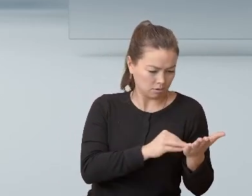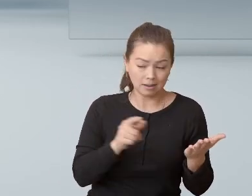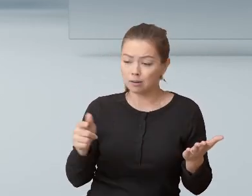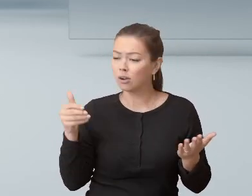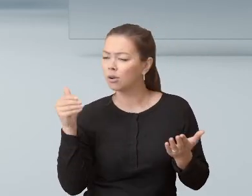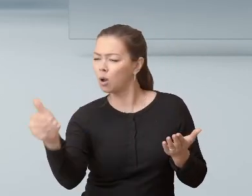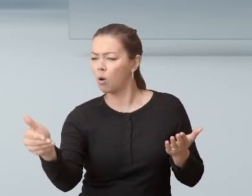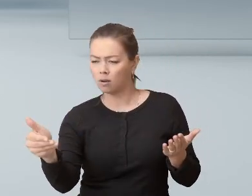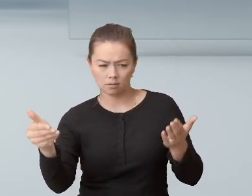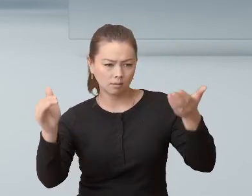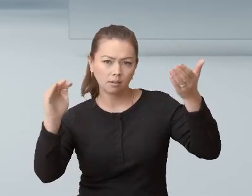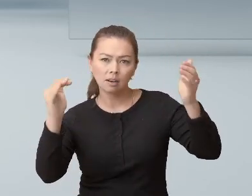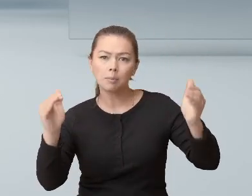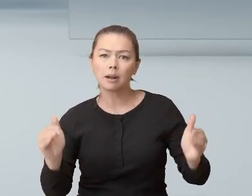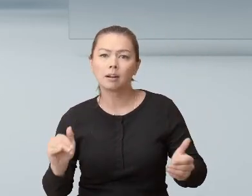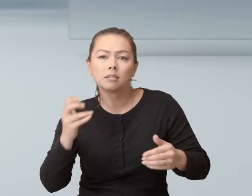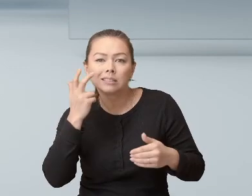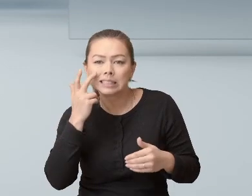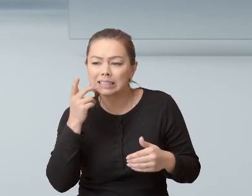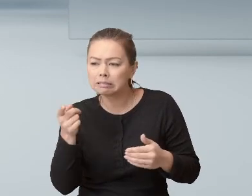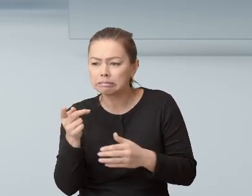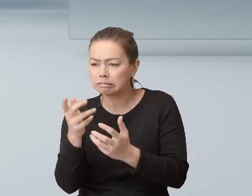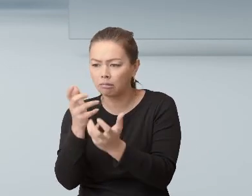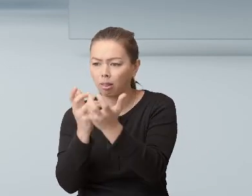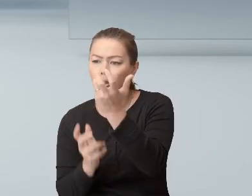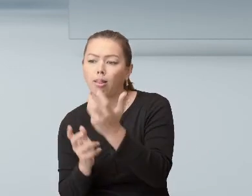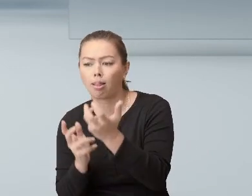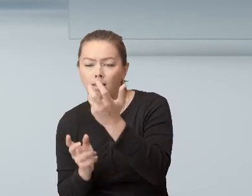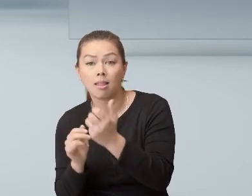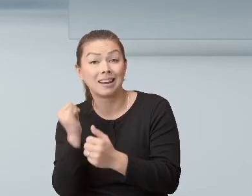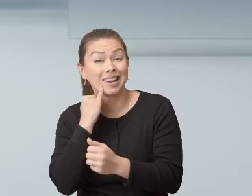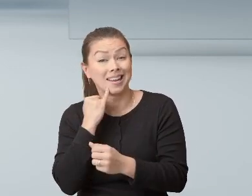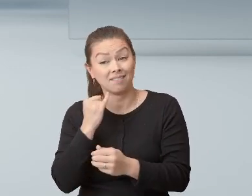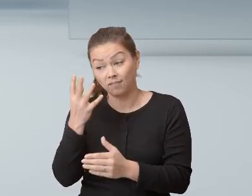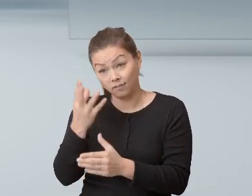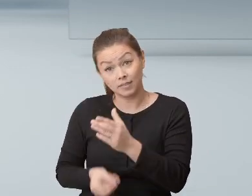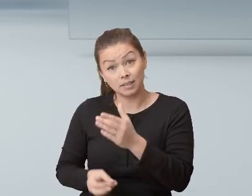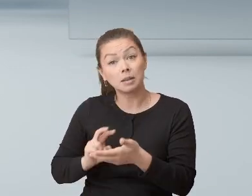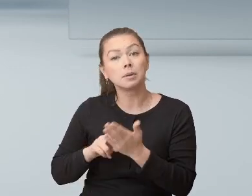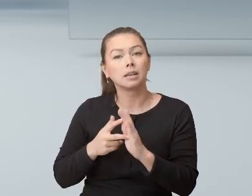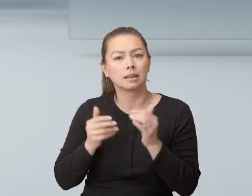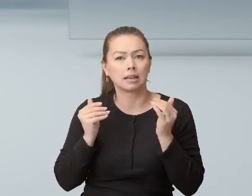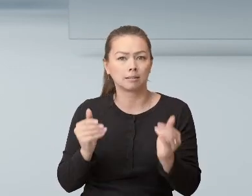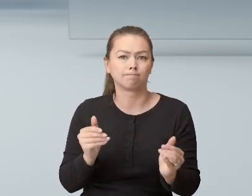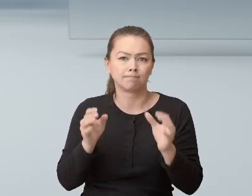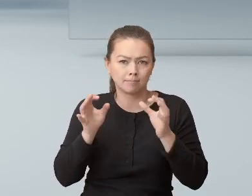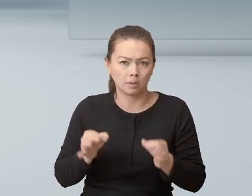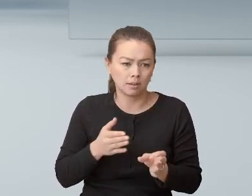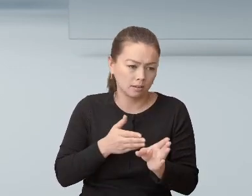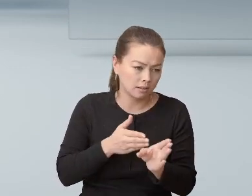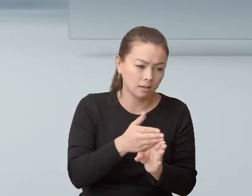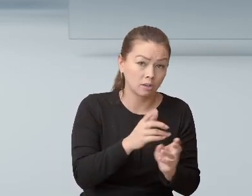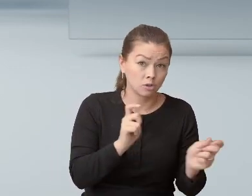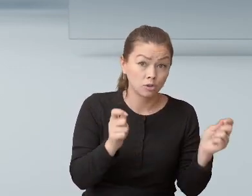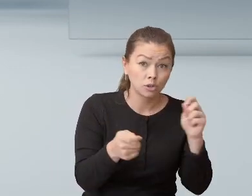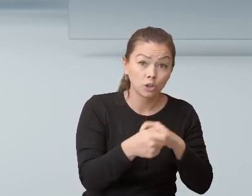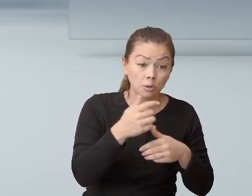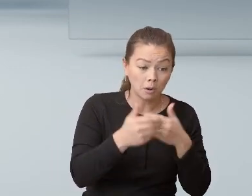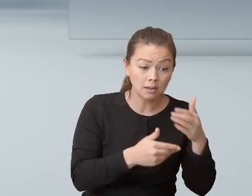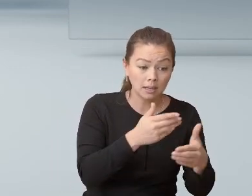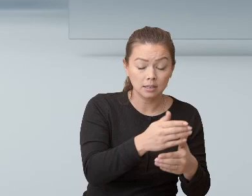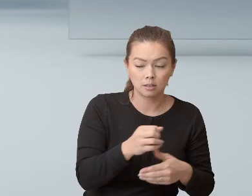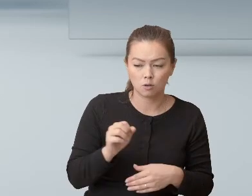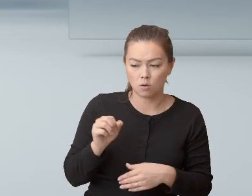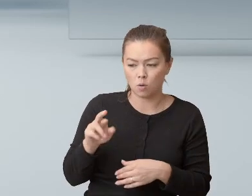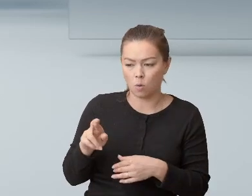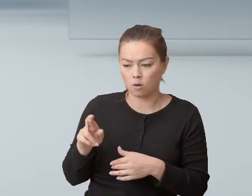for areas where things don't fit, and if they don't fit, then it becomes an exercise of, okay, do we change our business process? We've been entering orders in